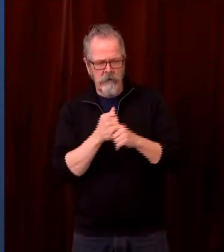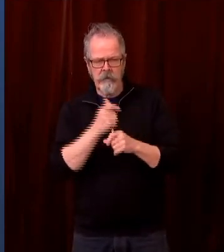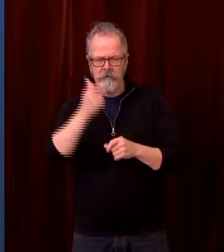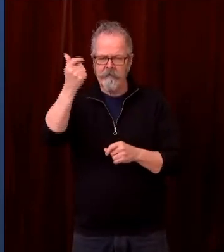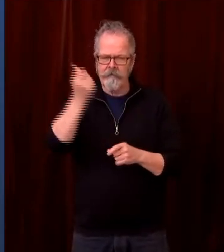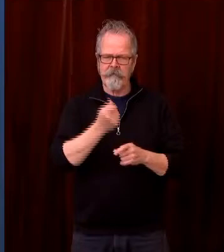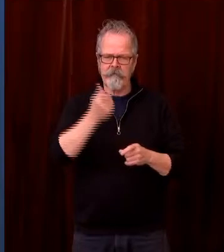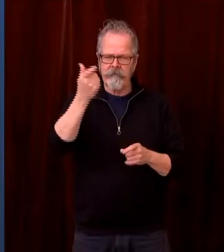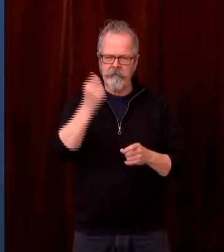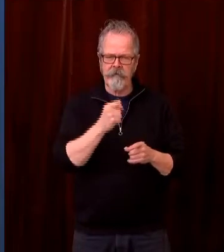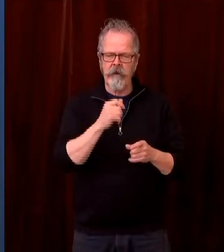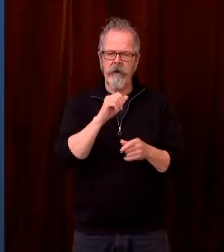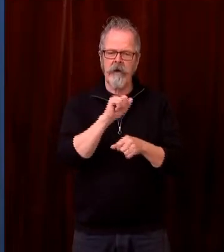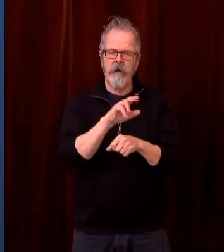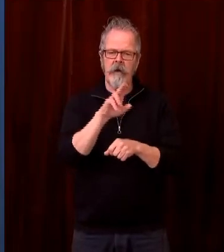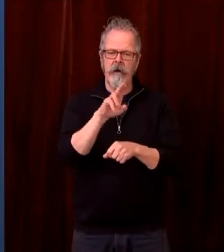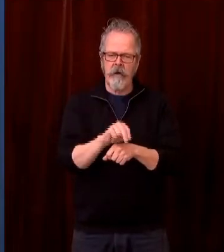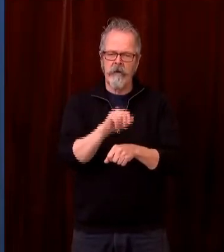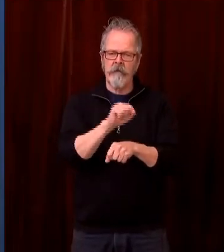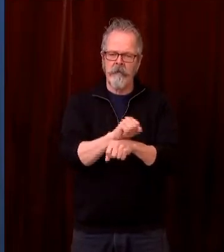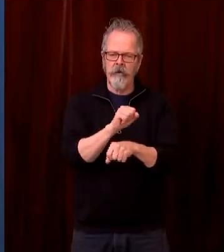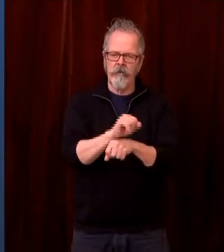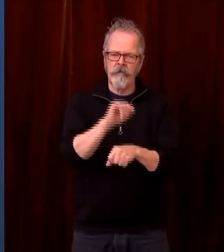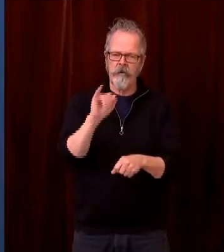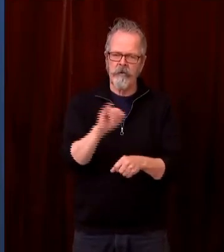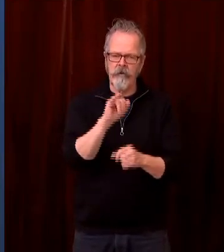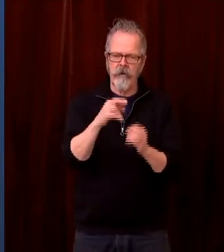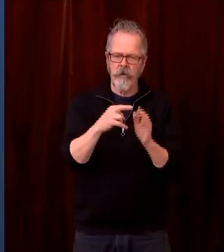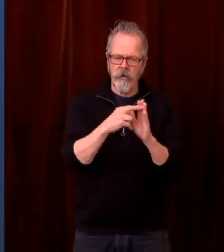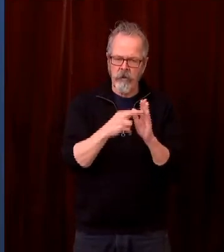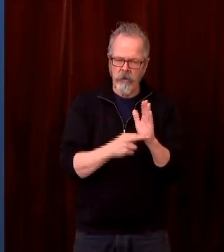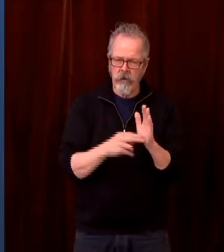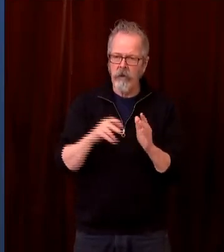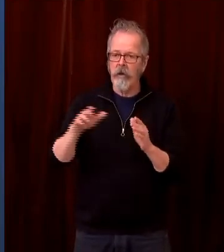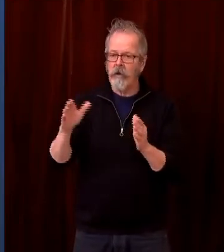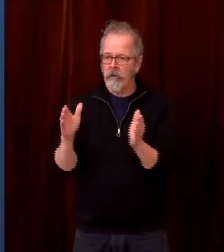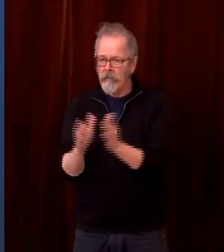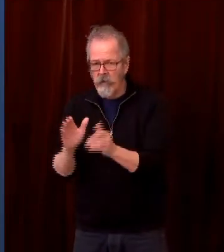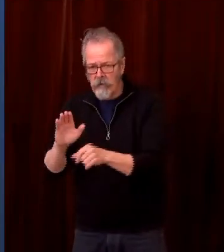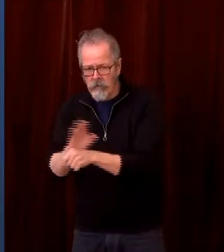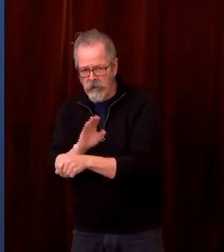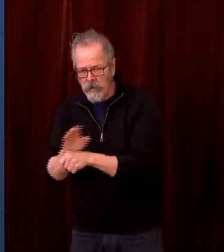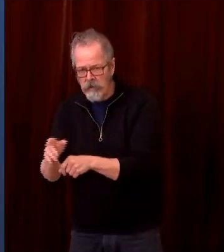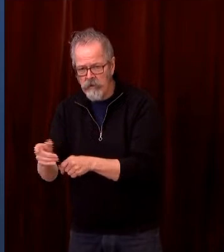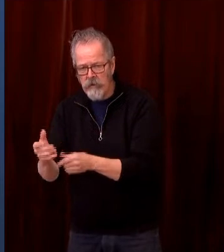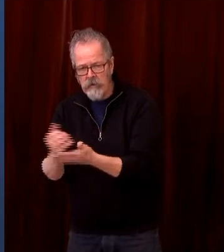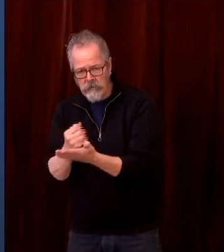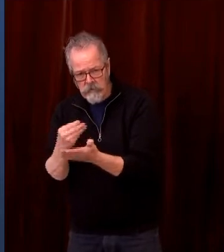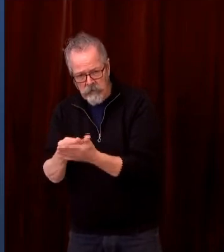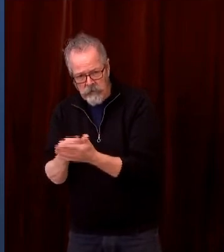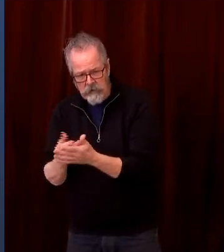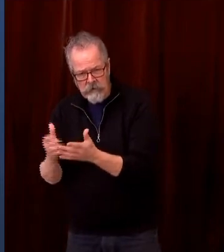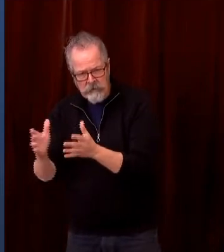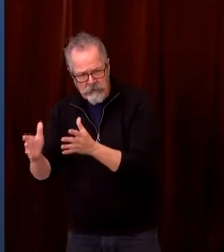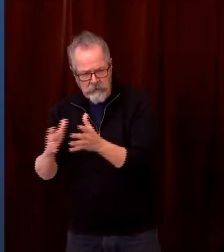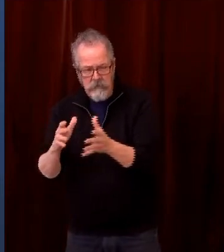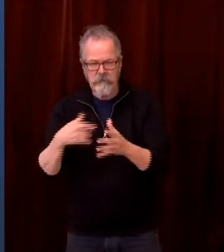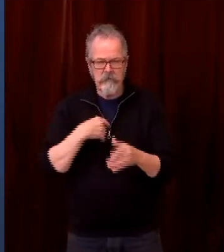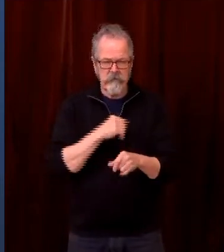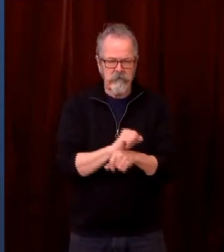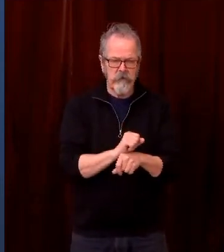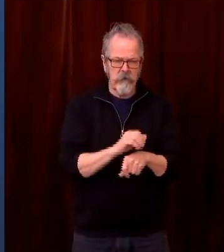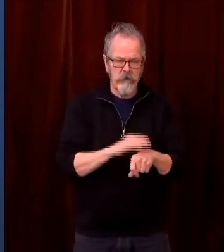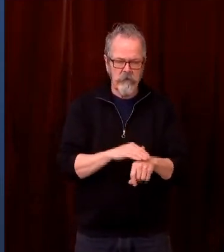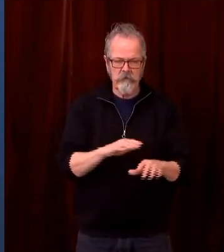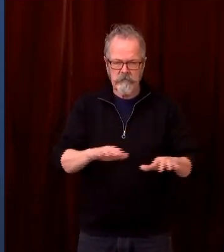With that, I am happy to stand for questions. Dr. Shaw, I think, is in Port Angeles today, but we have,